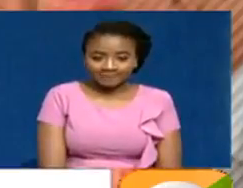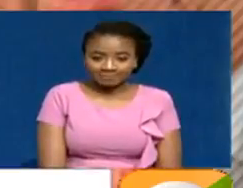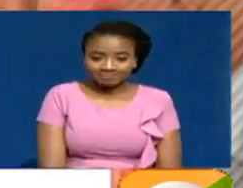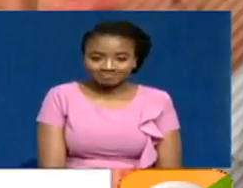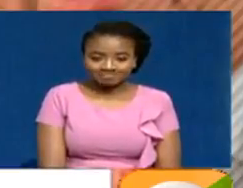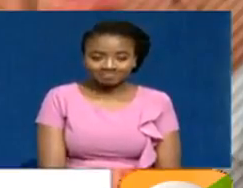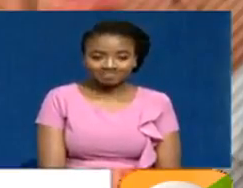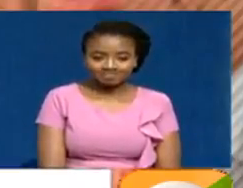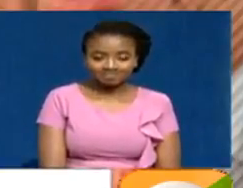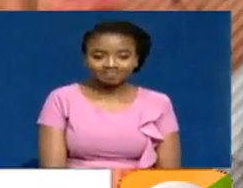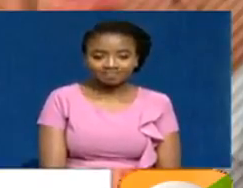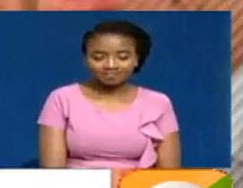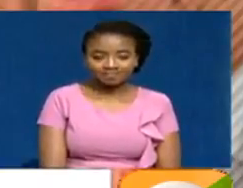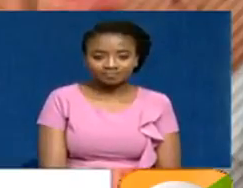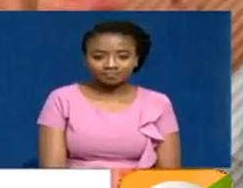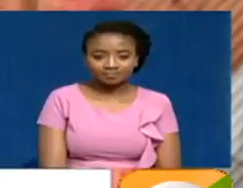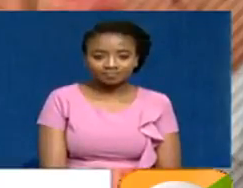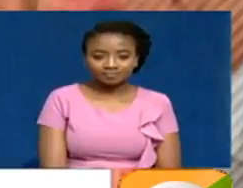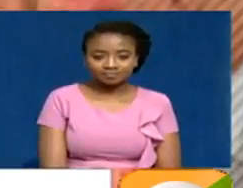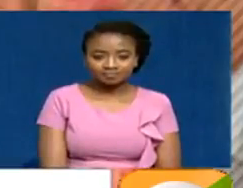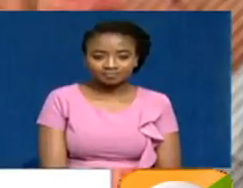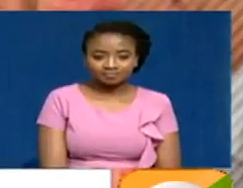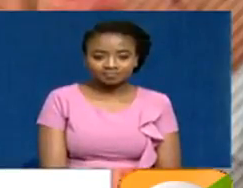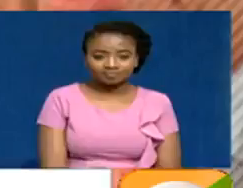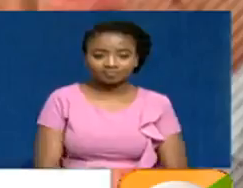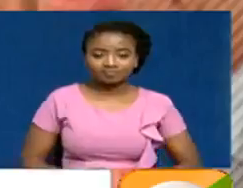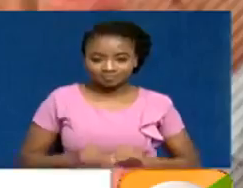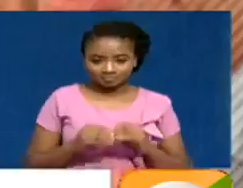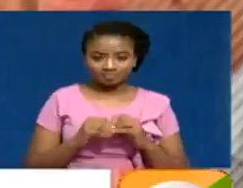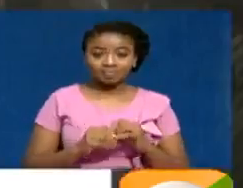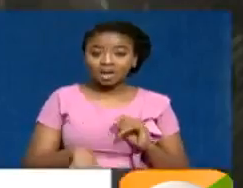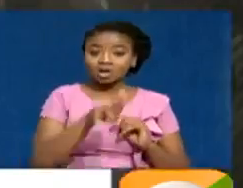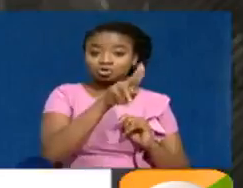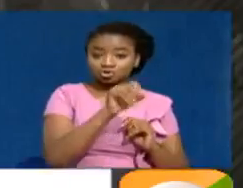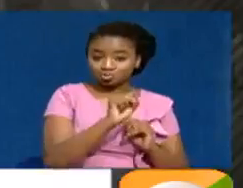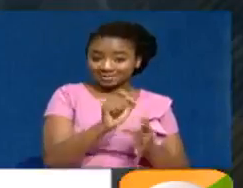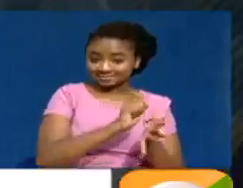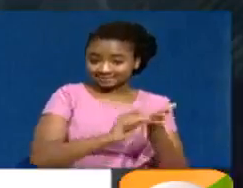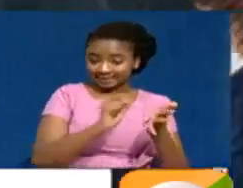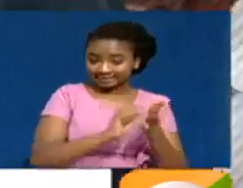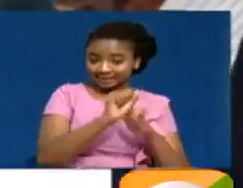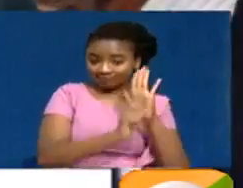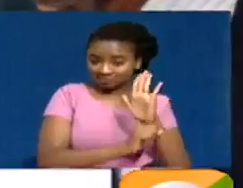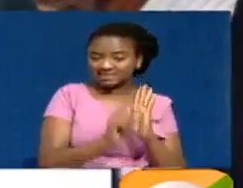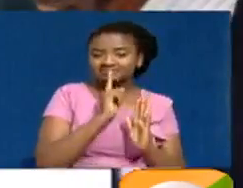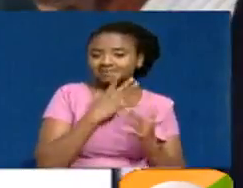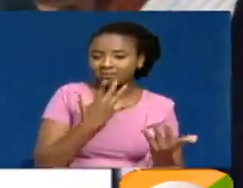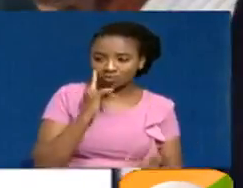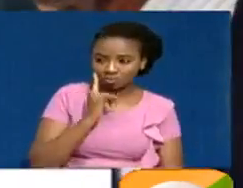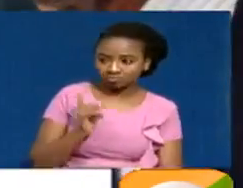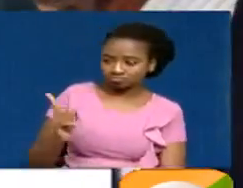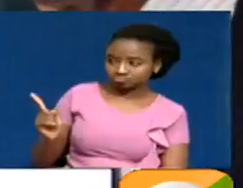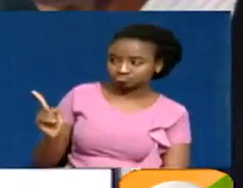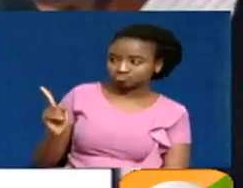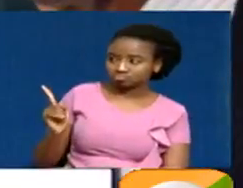transition. The UN will continue to stand with the people of Sudan. U.S. Secretary of State Antony Blinken, on his part, said the